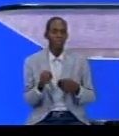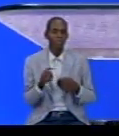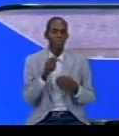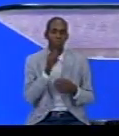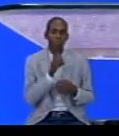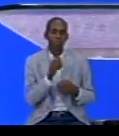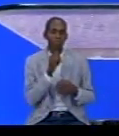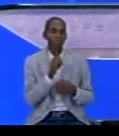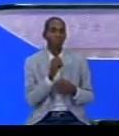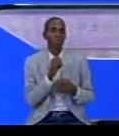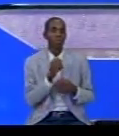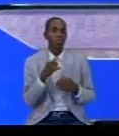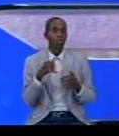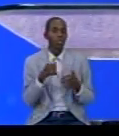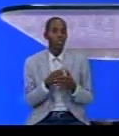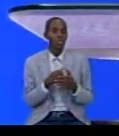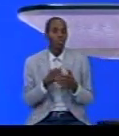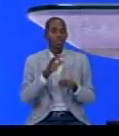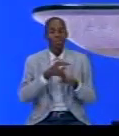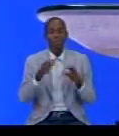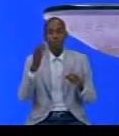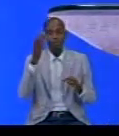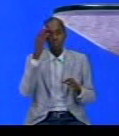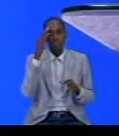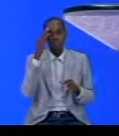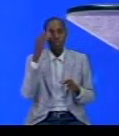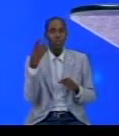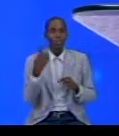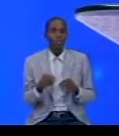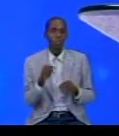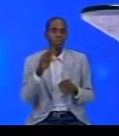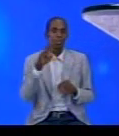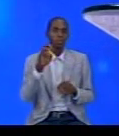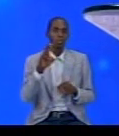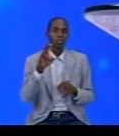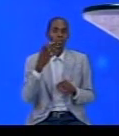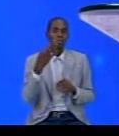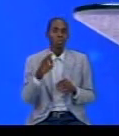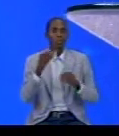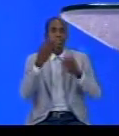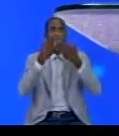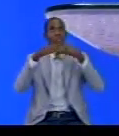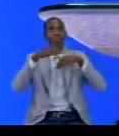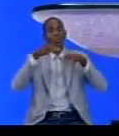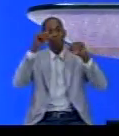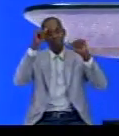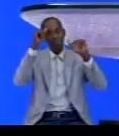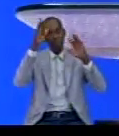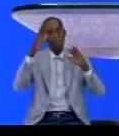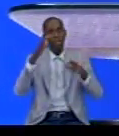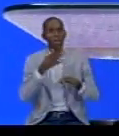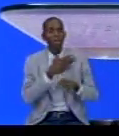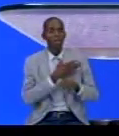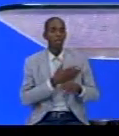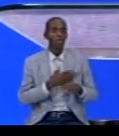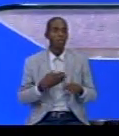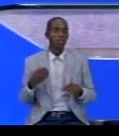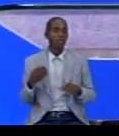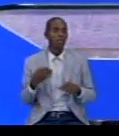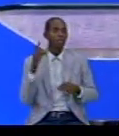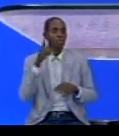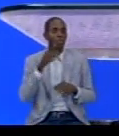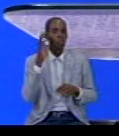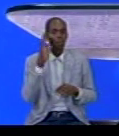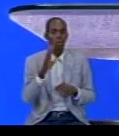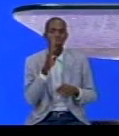God is, if you didn't know the revelation of the Heavenly Father, if you didn't have the assurance of faith, you'll be jolted